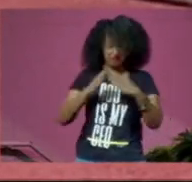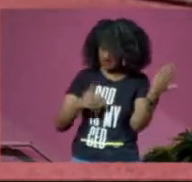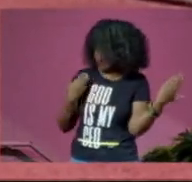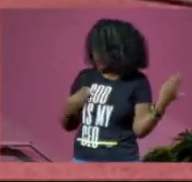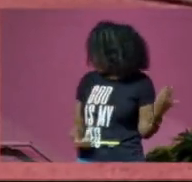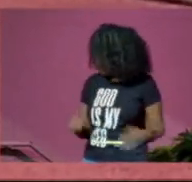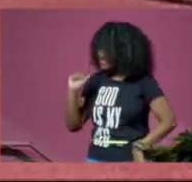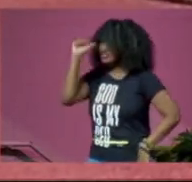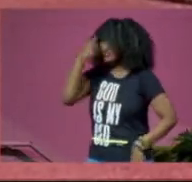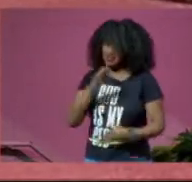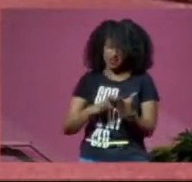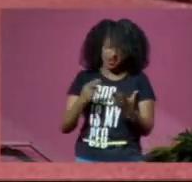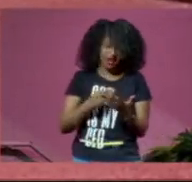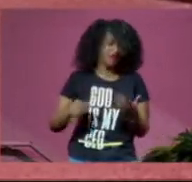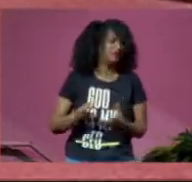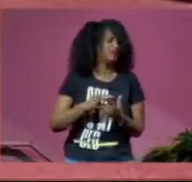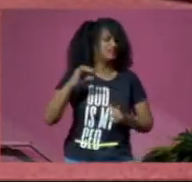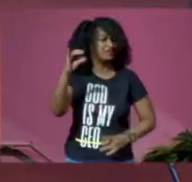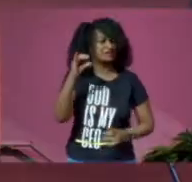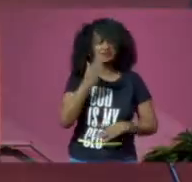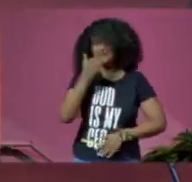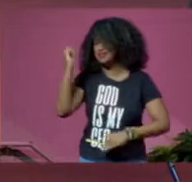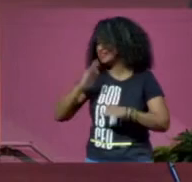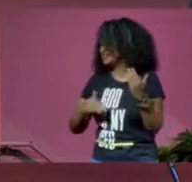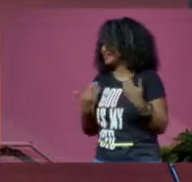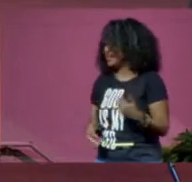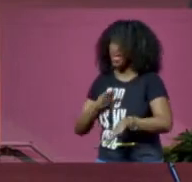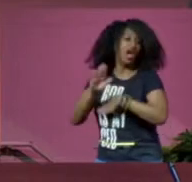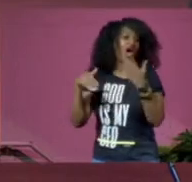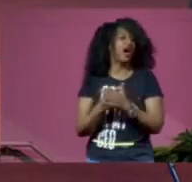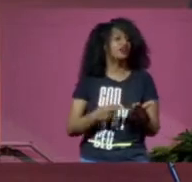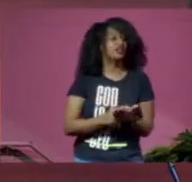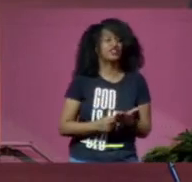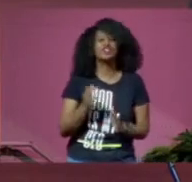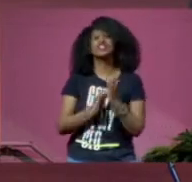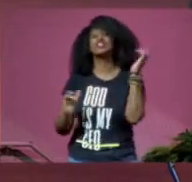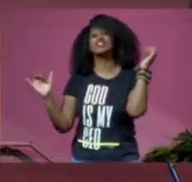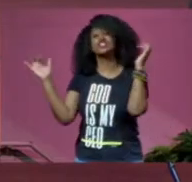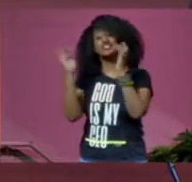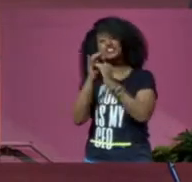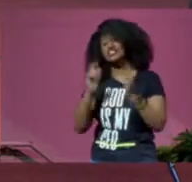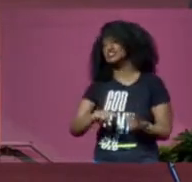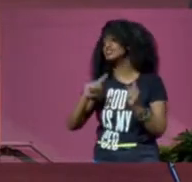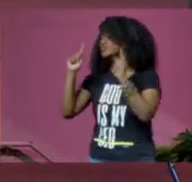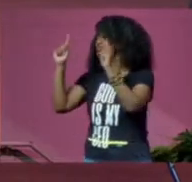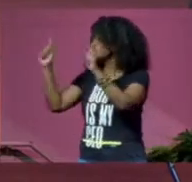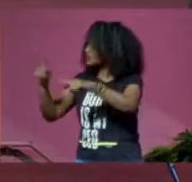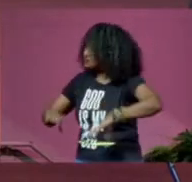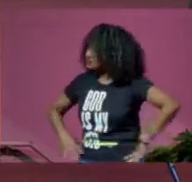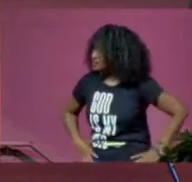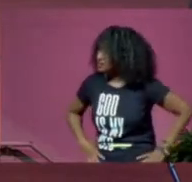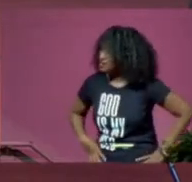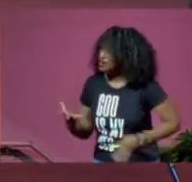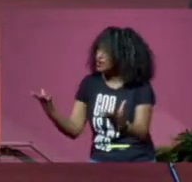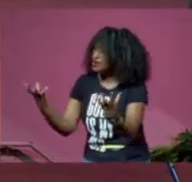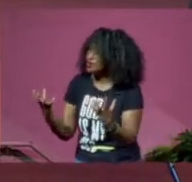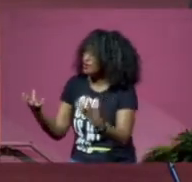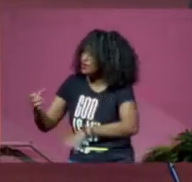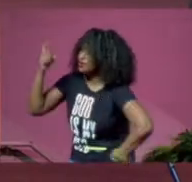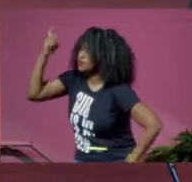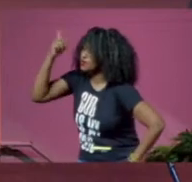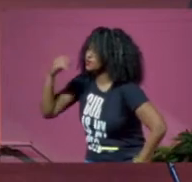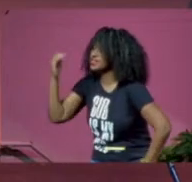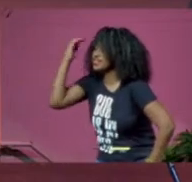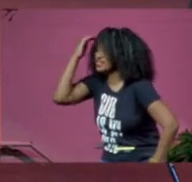own. And even though all of that was true, Jesus still came to John to receive receive wisdom and knowledge